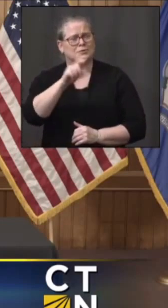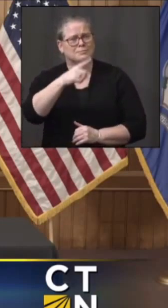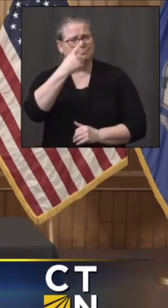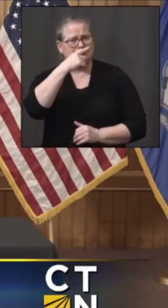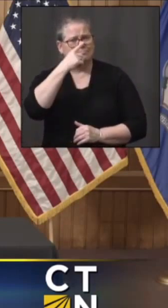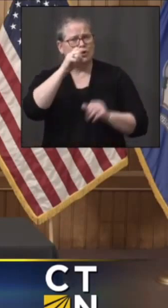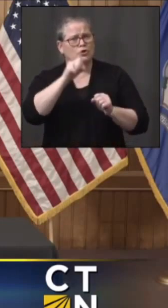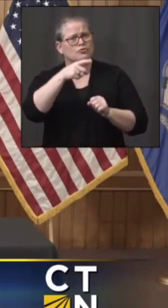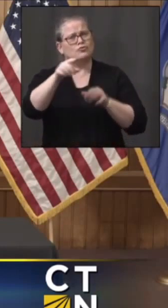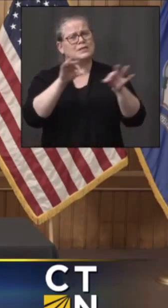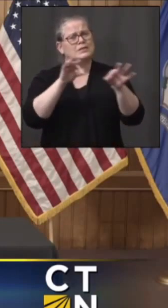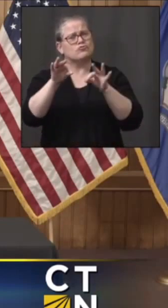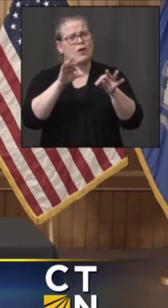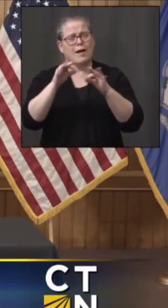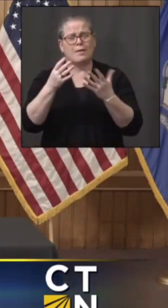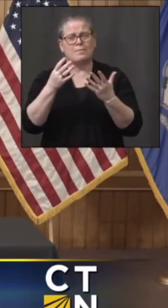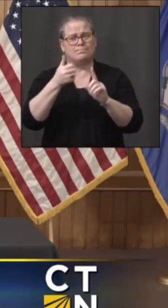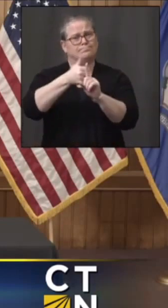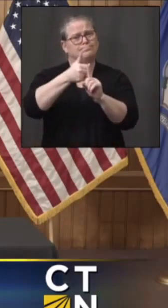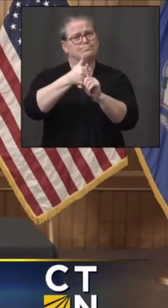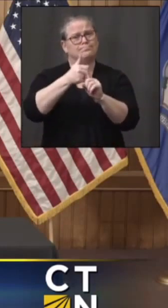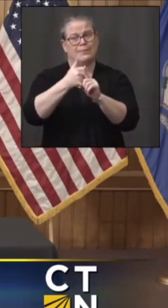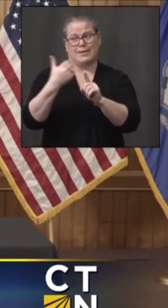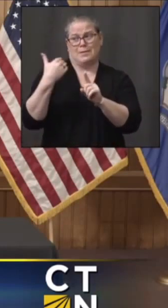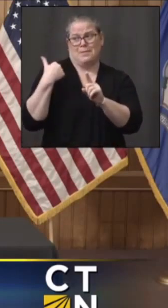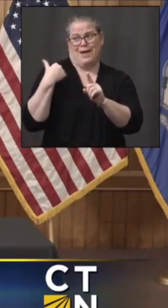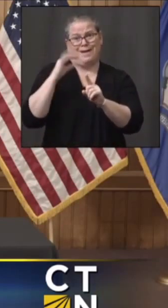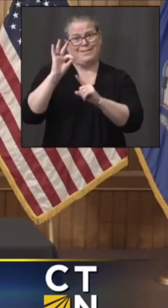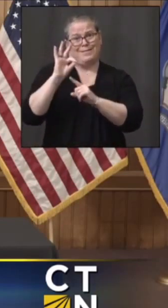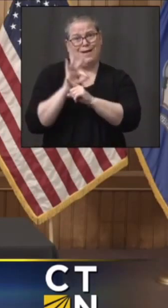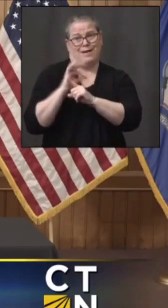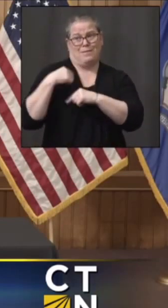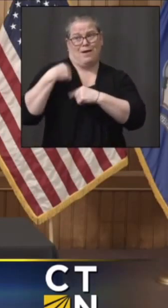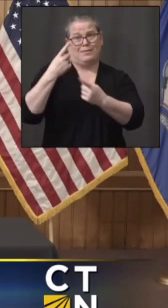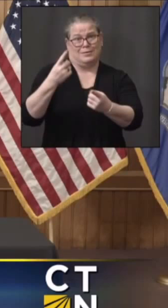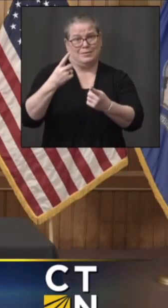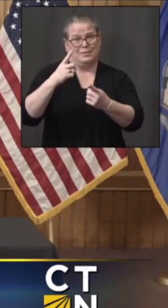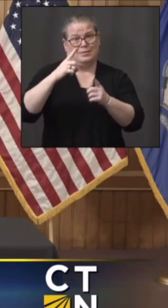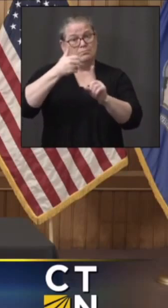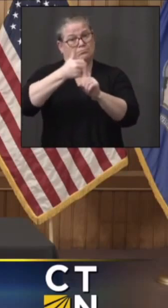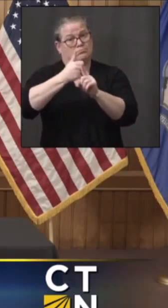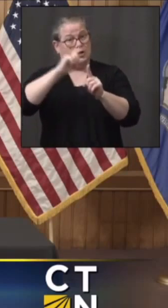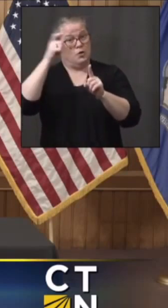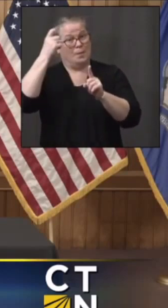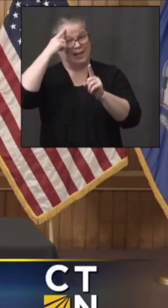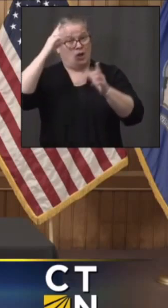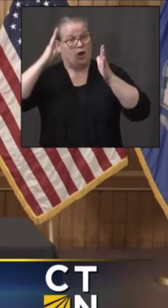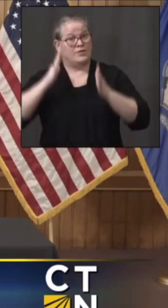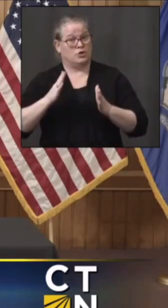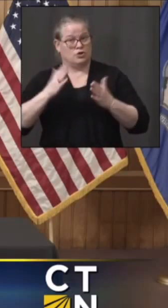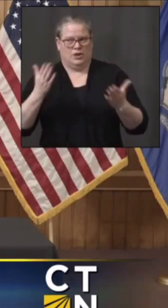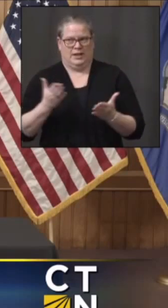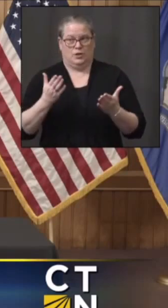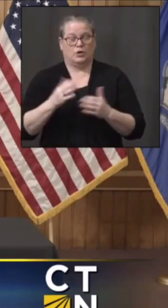9 months. You've had sort of unprecedented authority during a stressful period for the